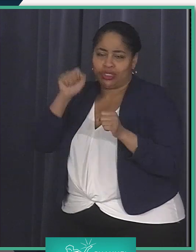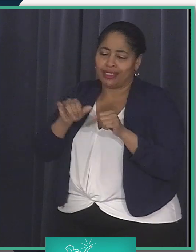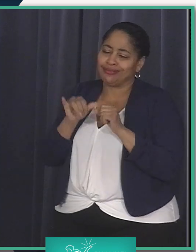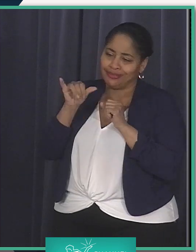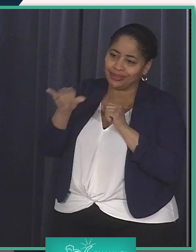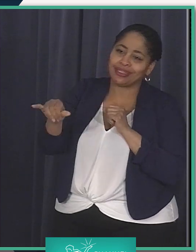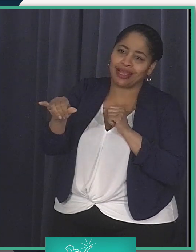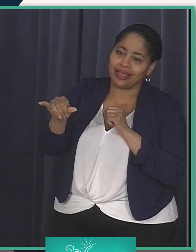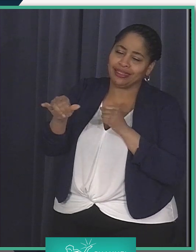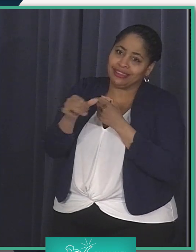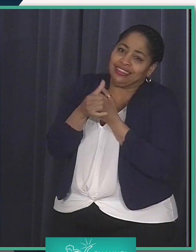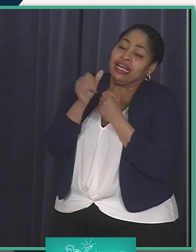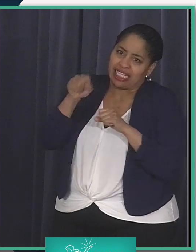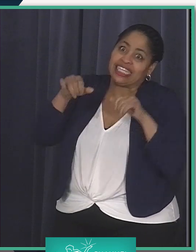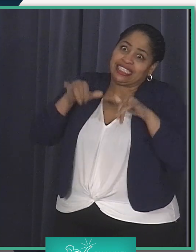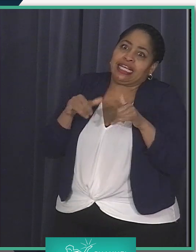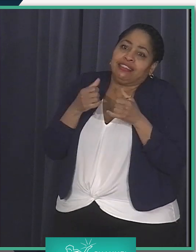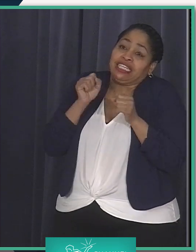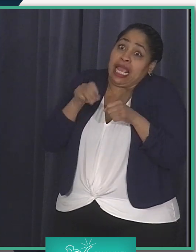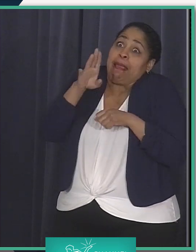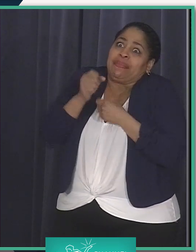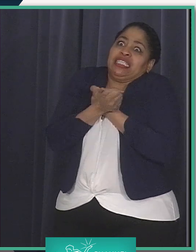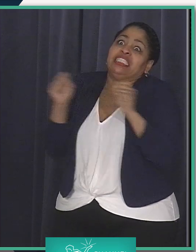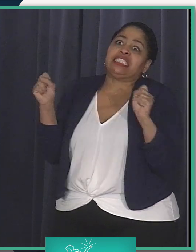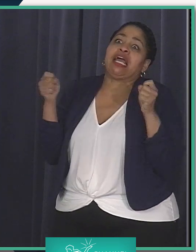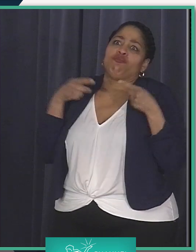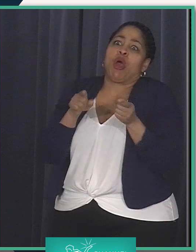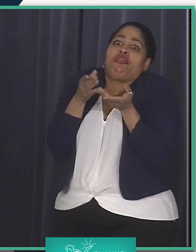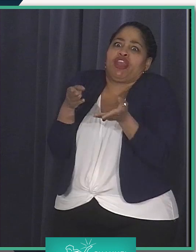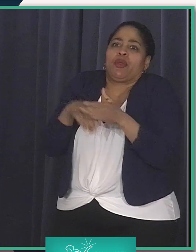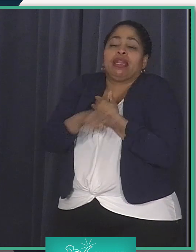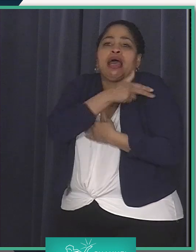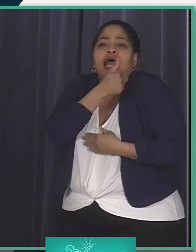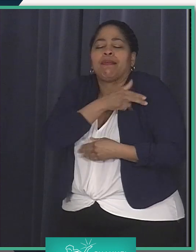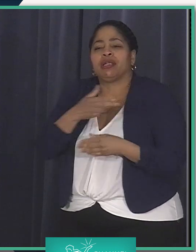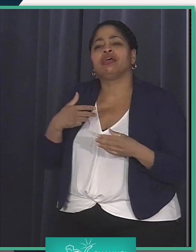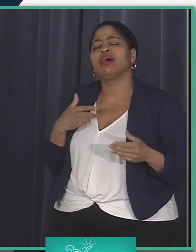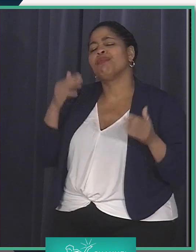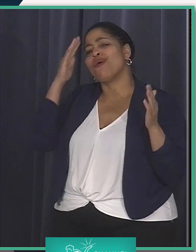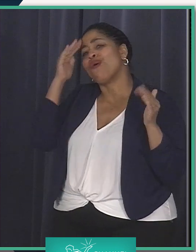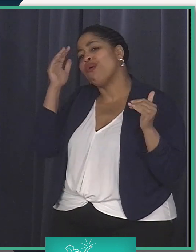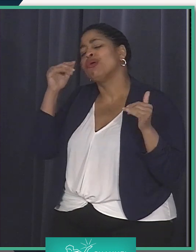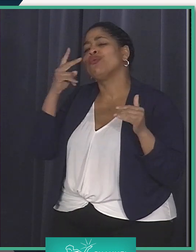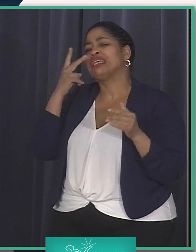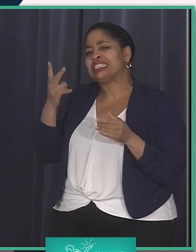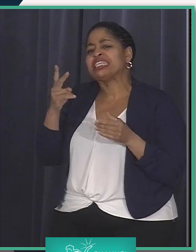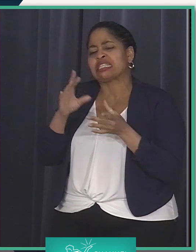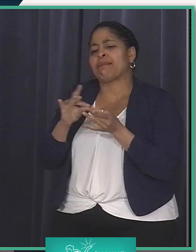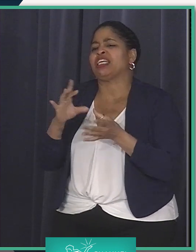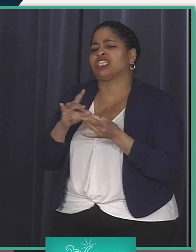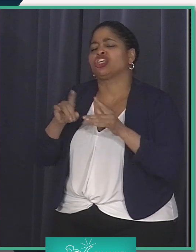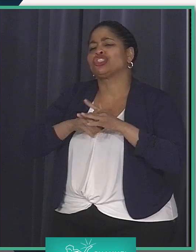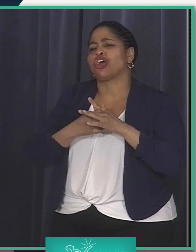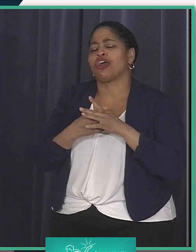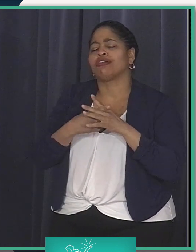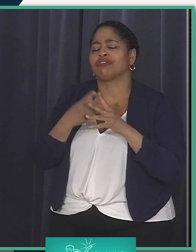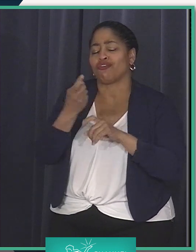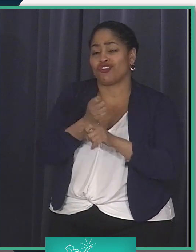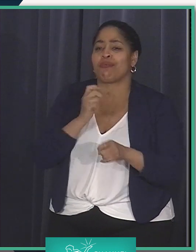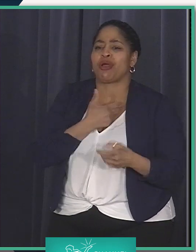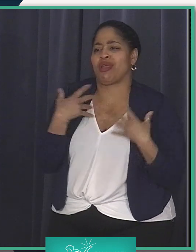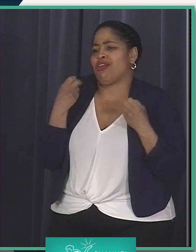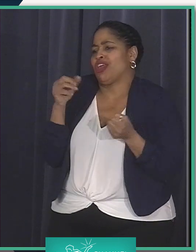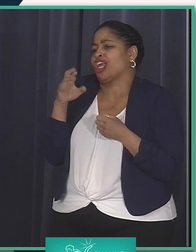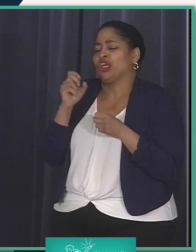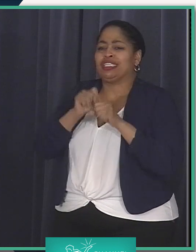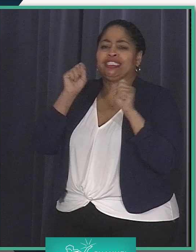stay safe. And so I'm hoping next week we really start to see some messaging coming out of our healthcare